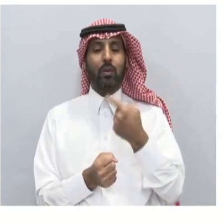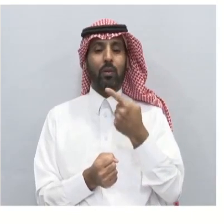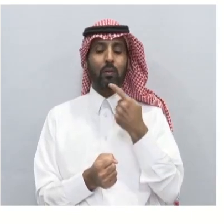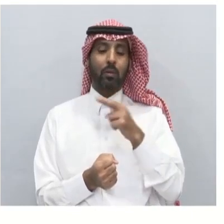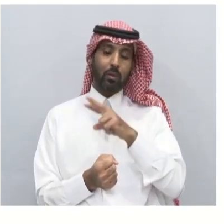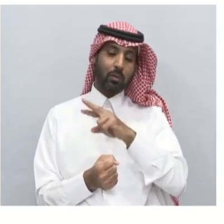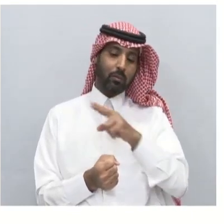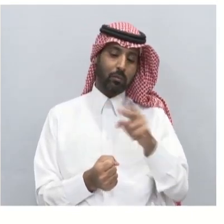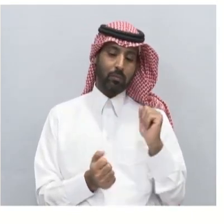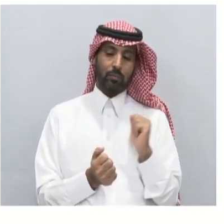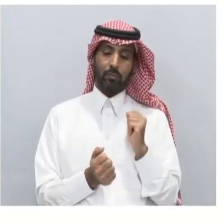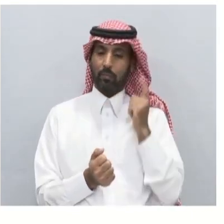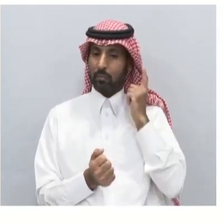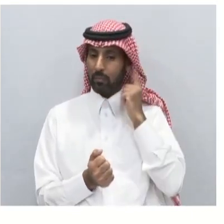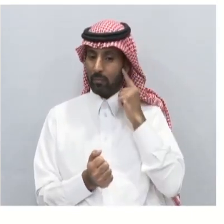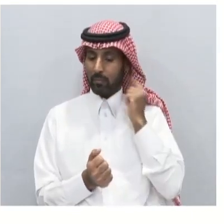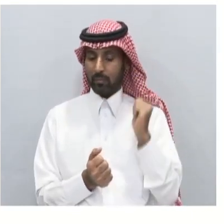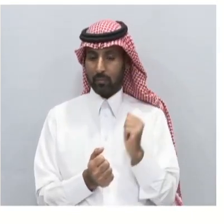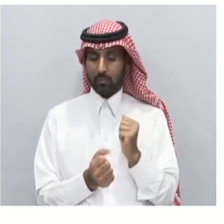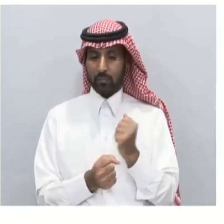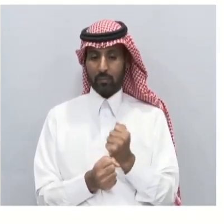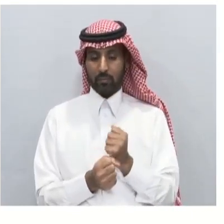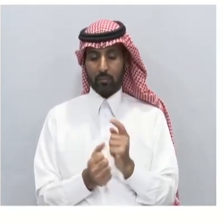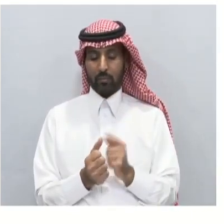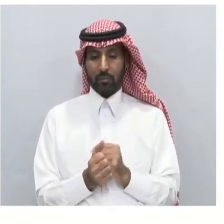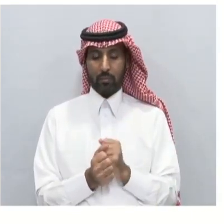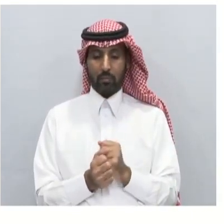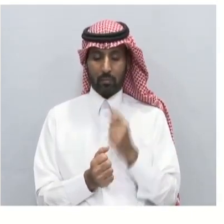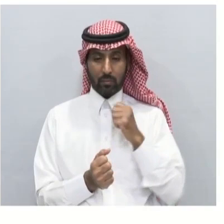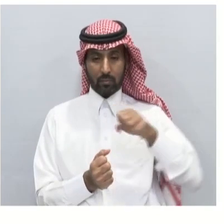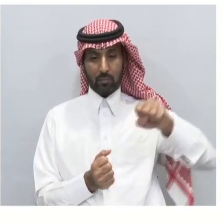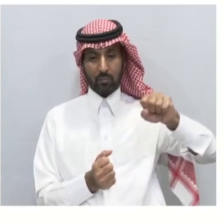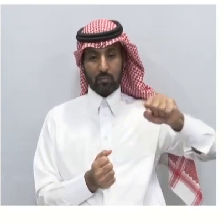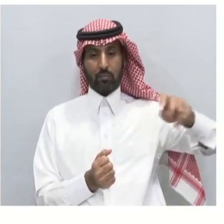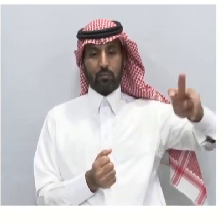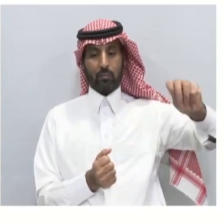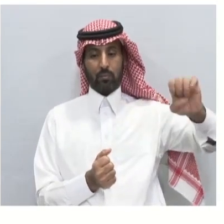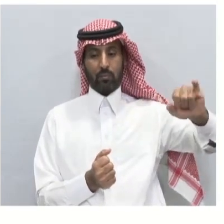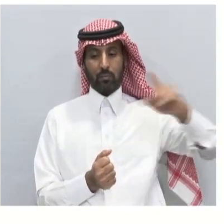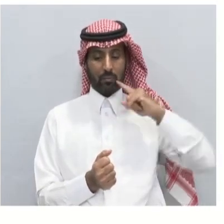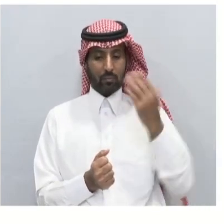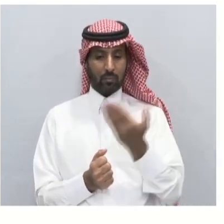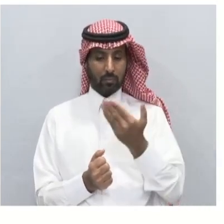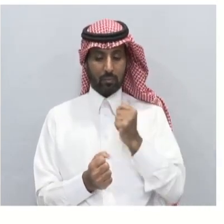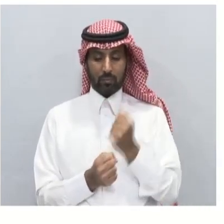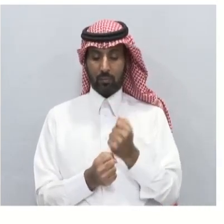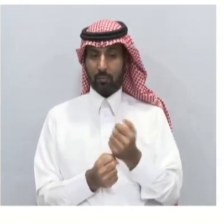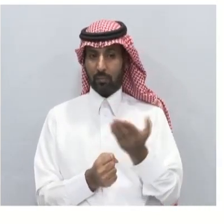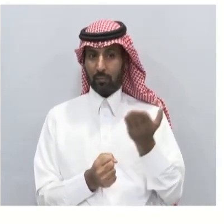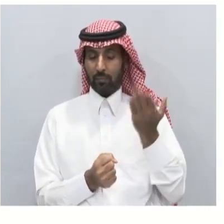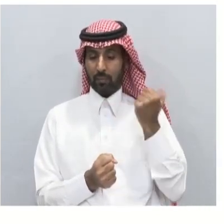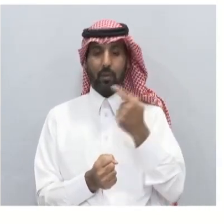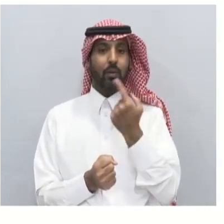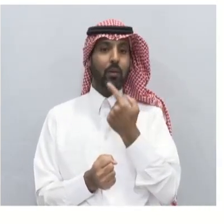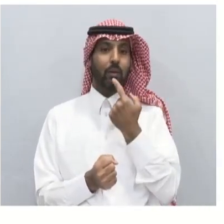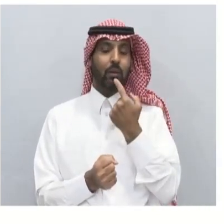the same. Okay, so in the present, you can say, Sami reads a book. In the past, Sami read a